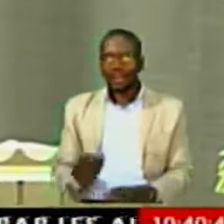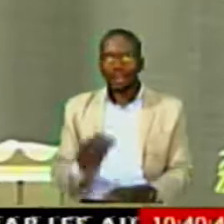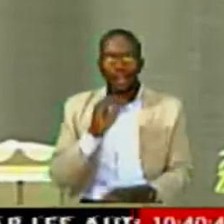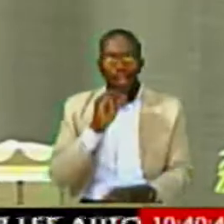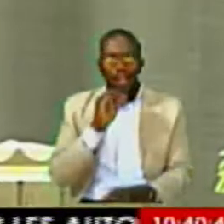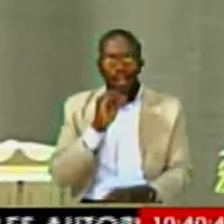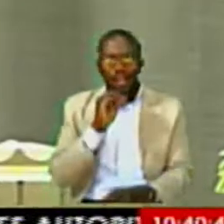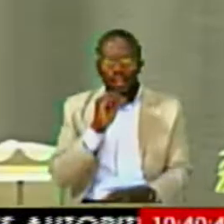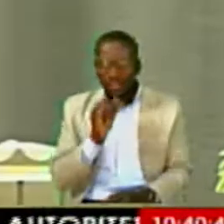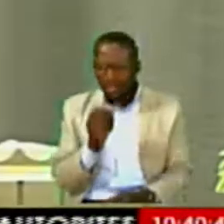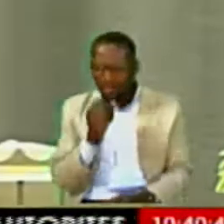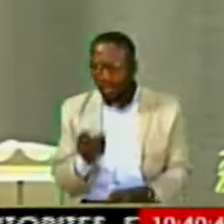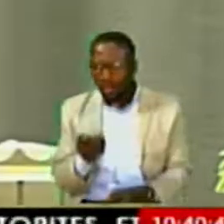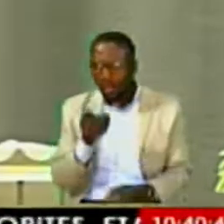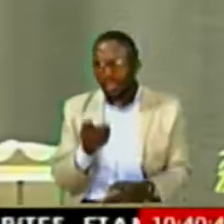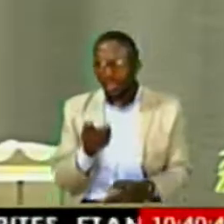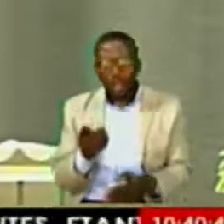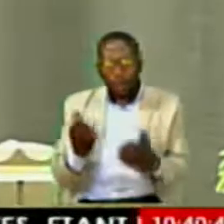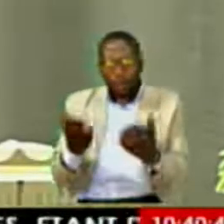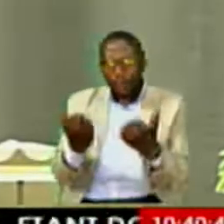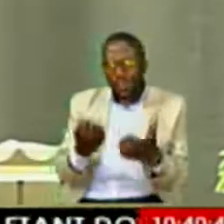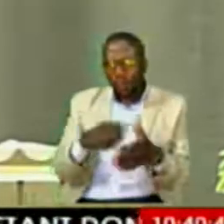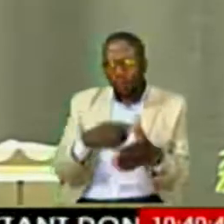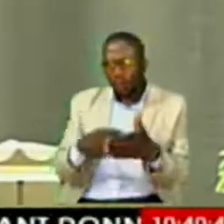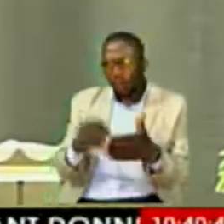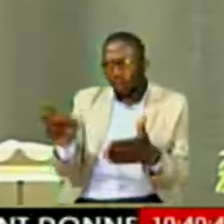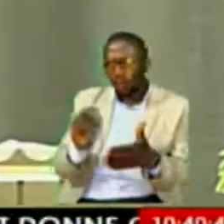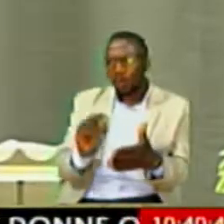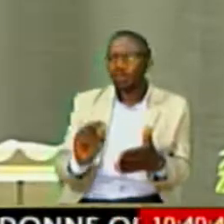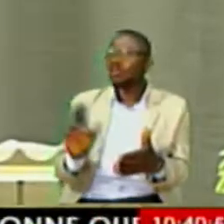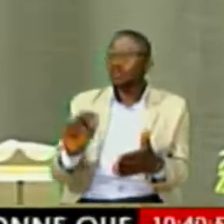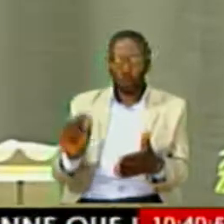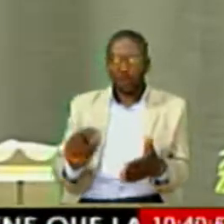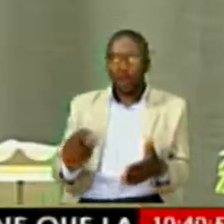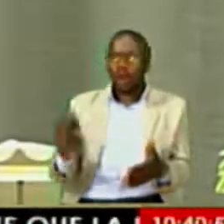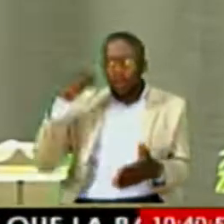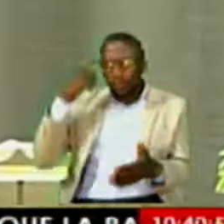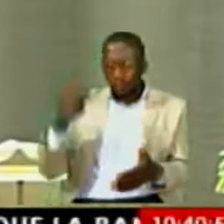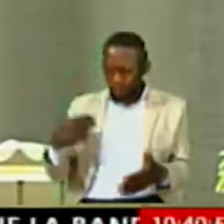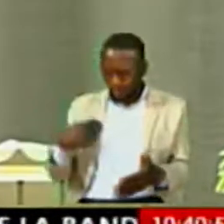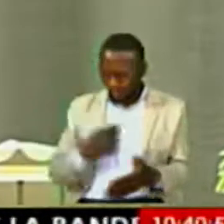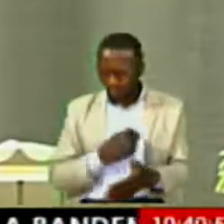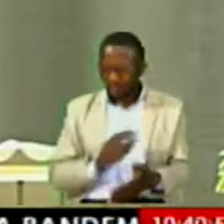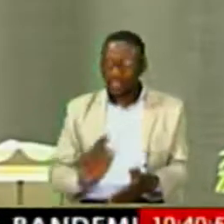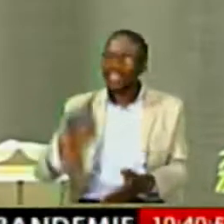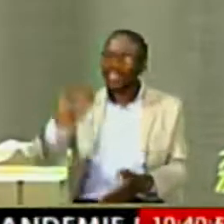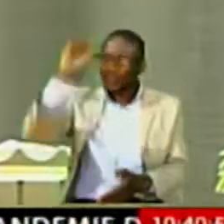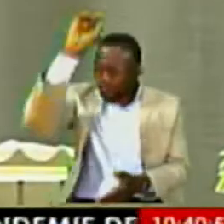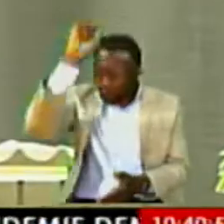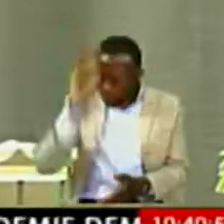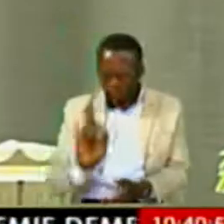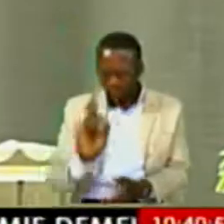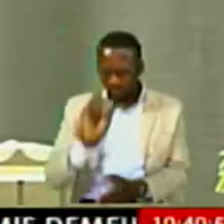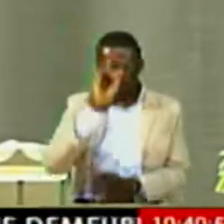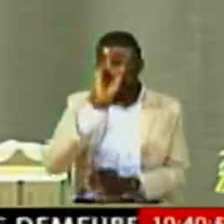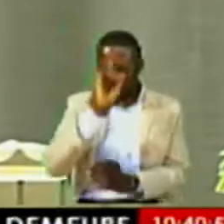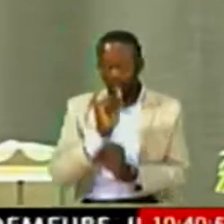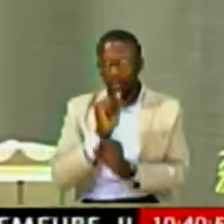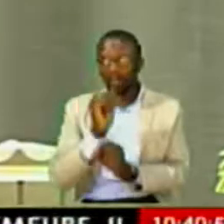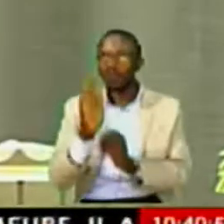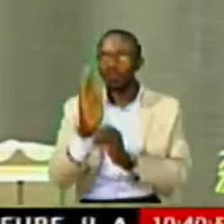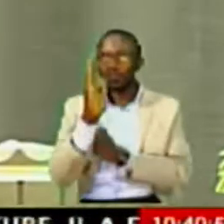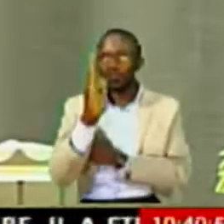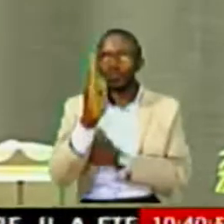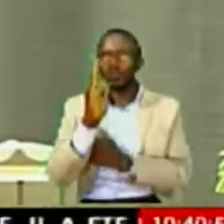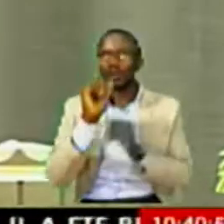not optional. But this is compulsory. They ask all of us to believe. Et Dieu bénisse mon père. May